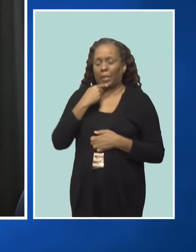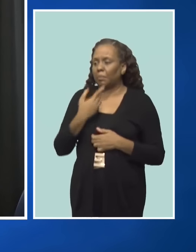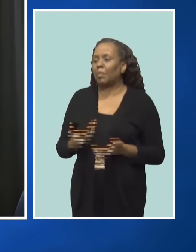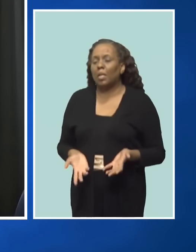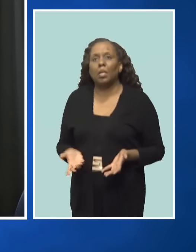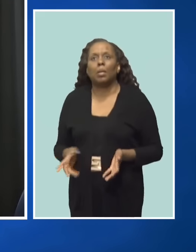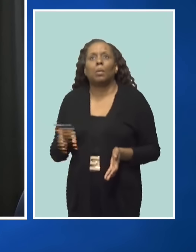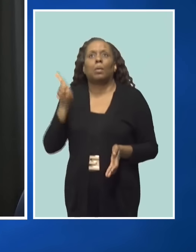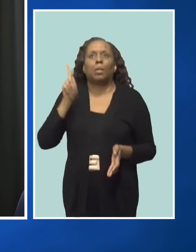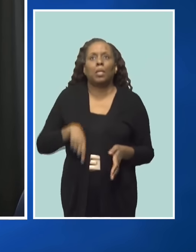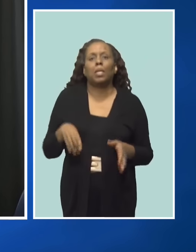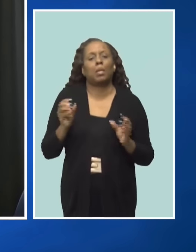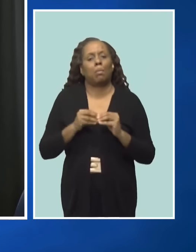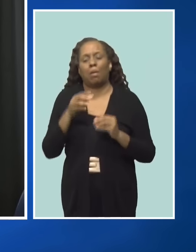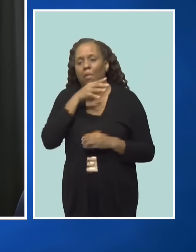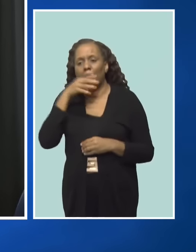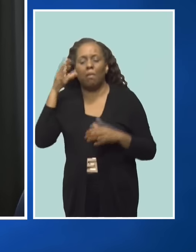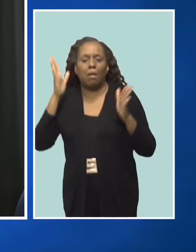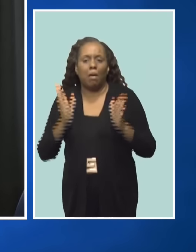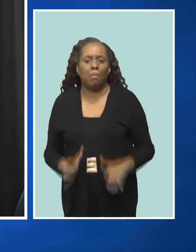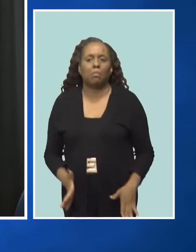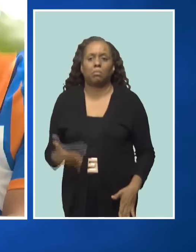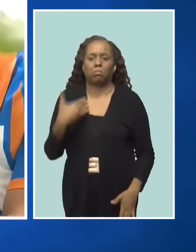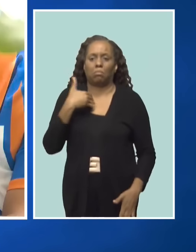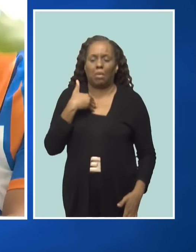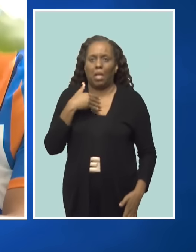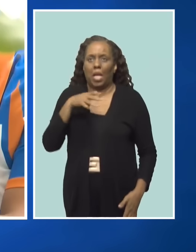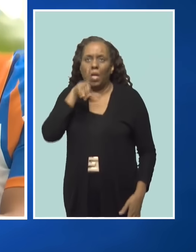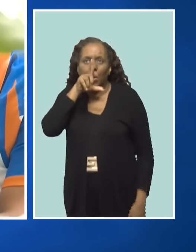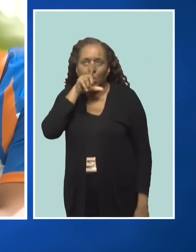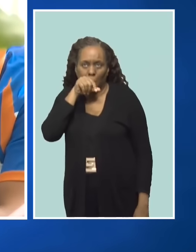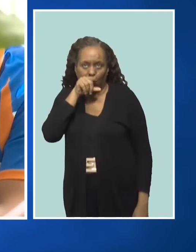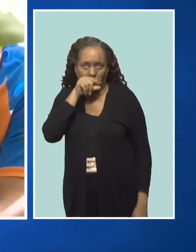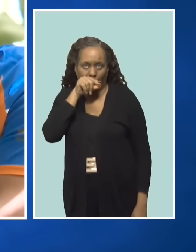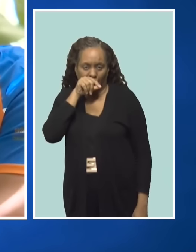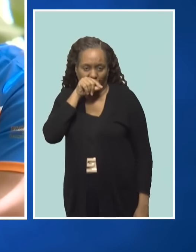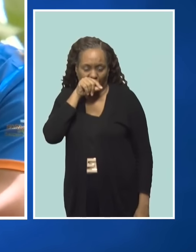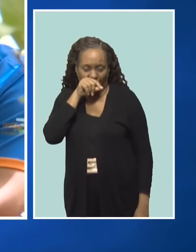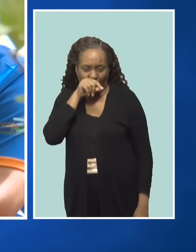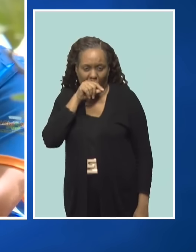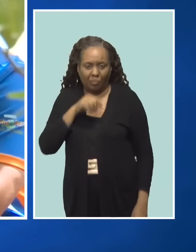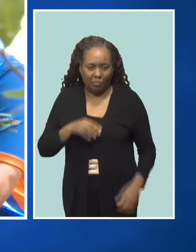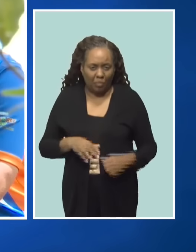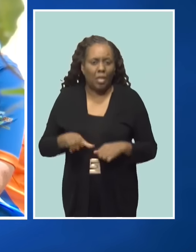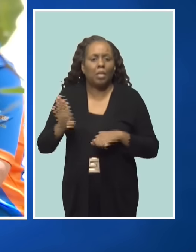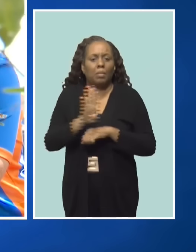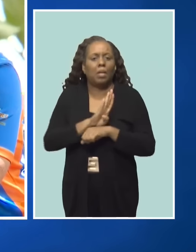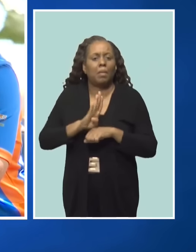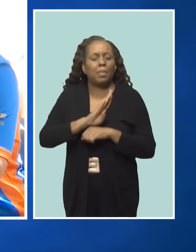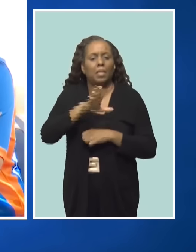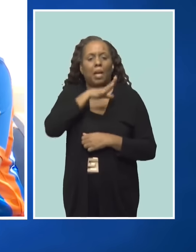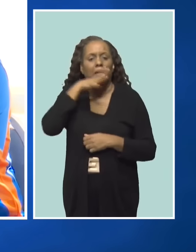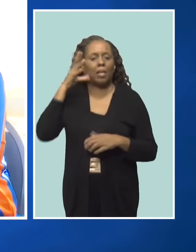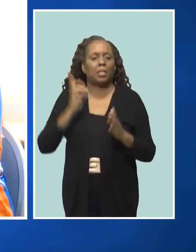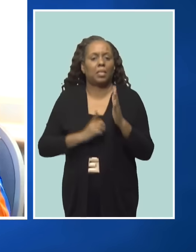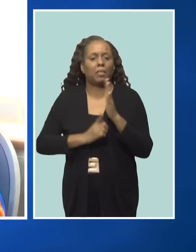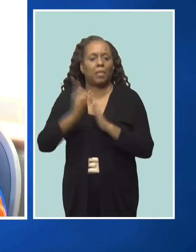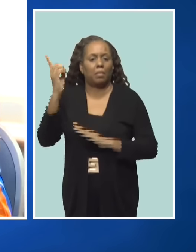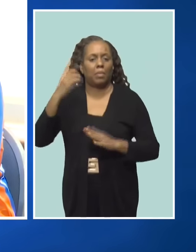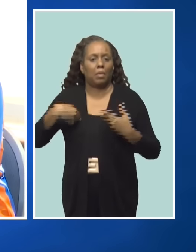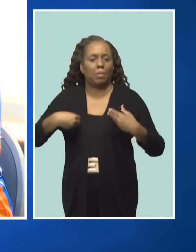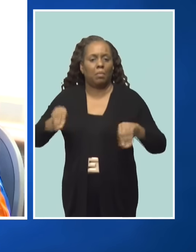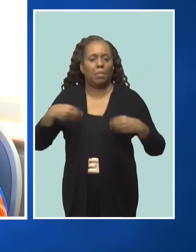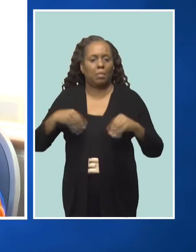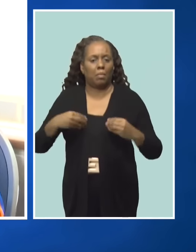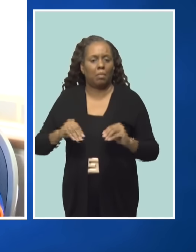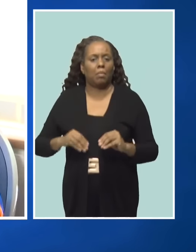more small farmers growing chickens. Minister Weir adds the Barbados Agricultural Development and Marketing Corporation